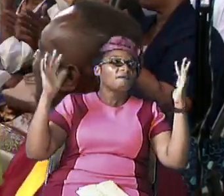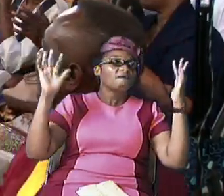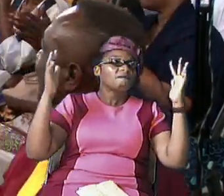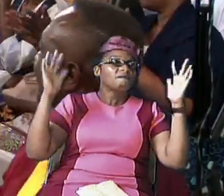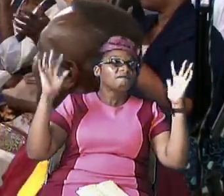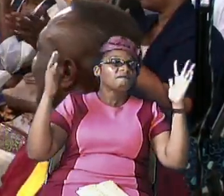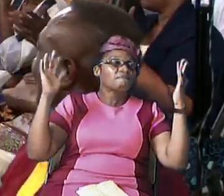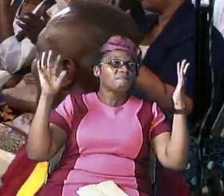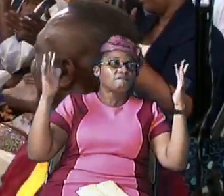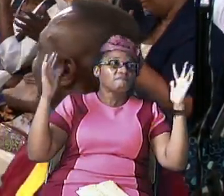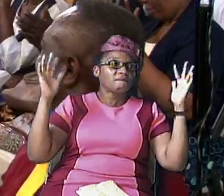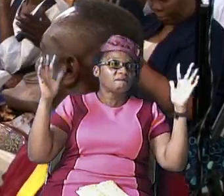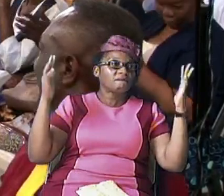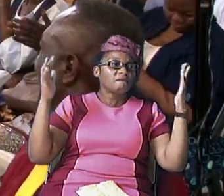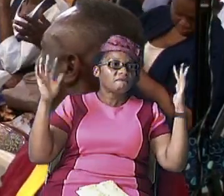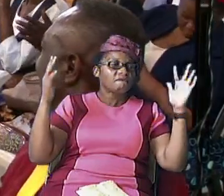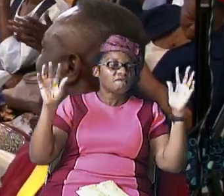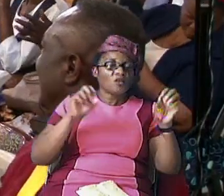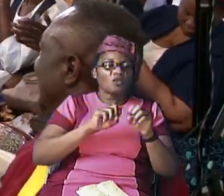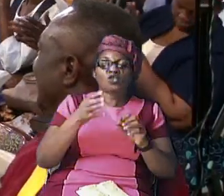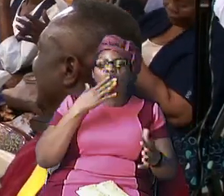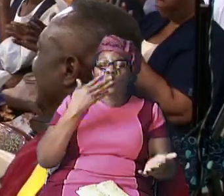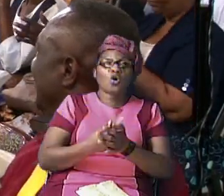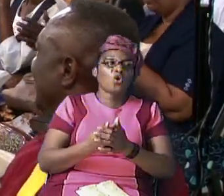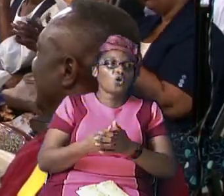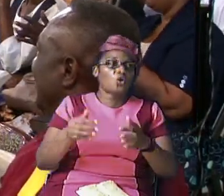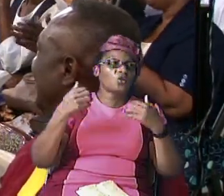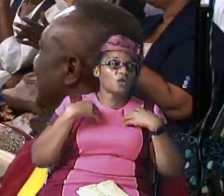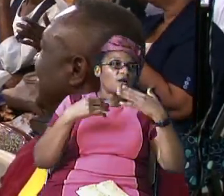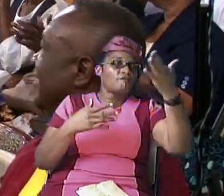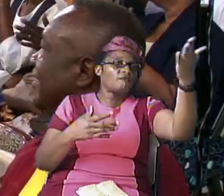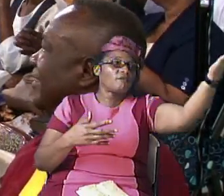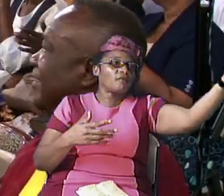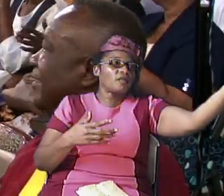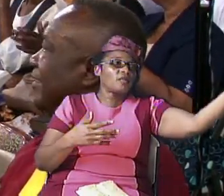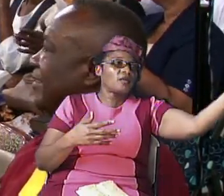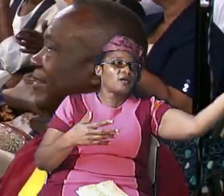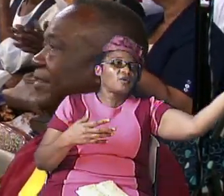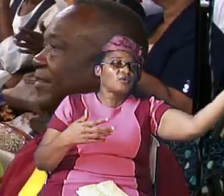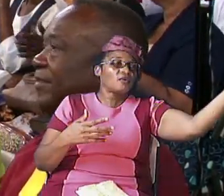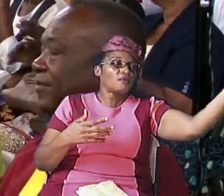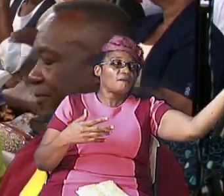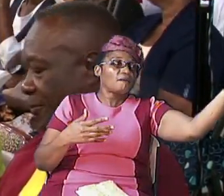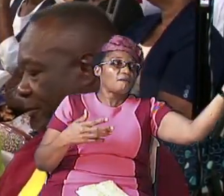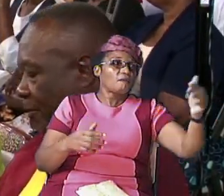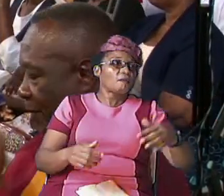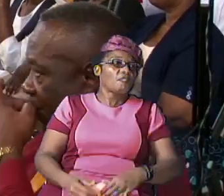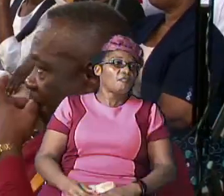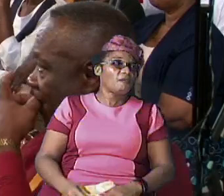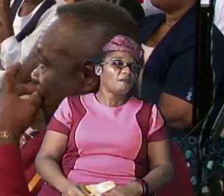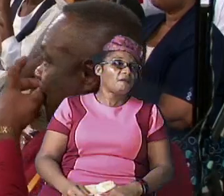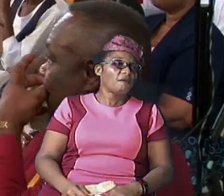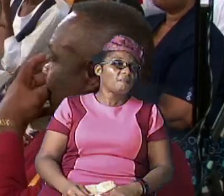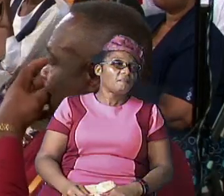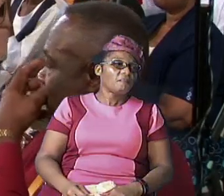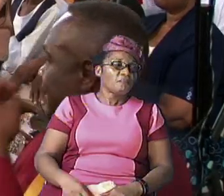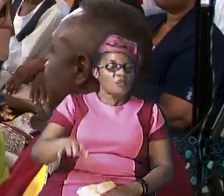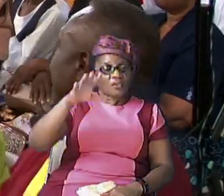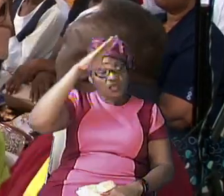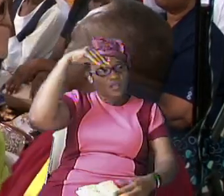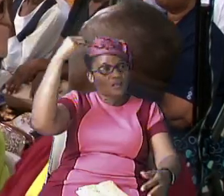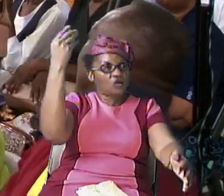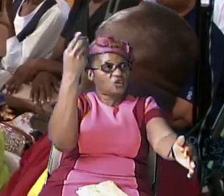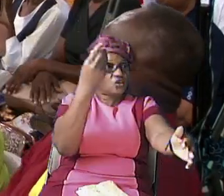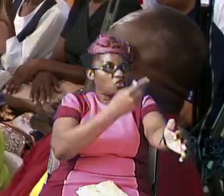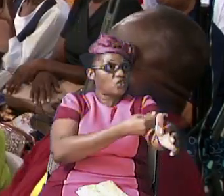and sister Dennis. So good to have you. Amen. Hello. And stand up, son. My God. I saw